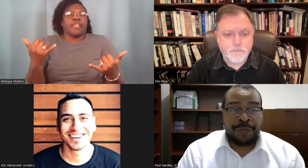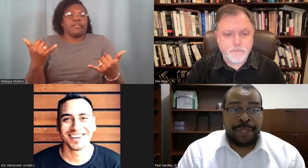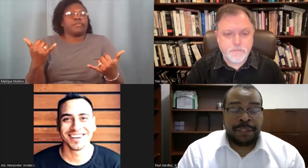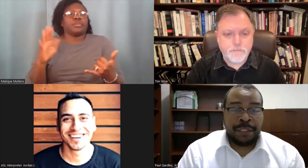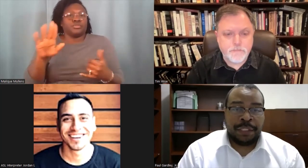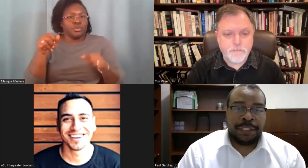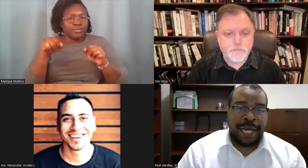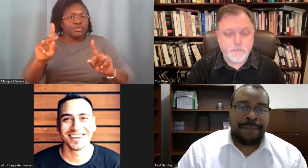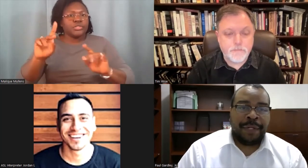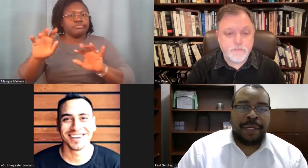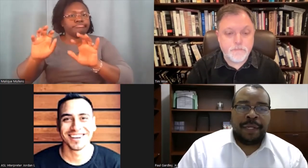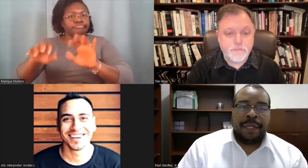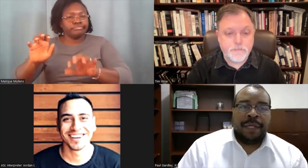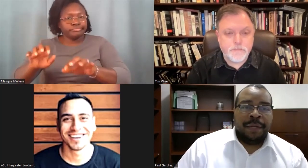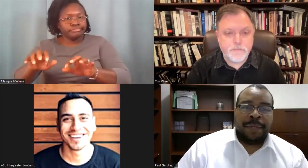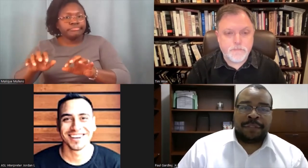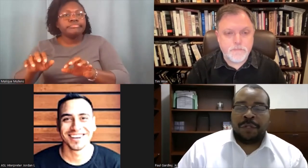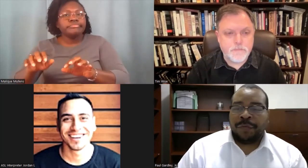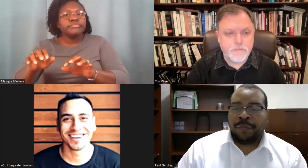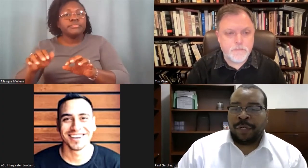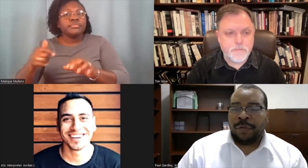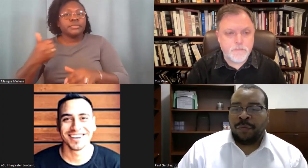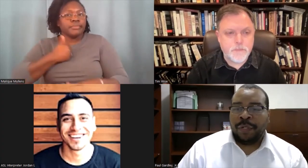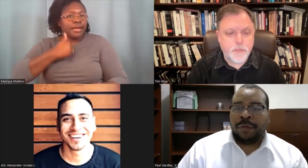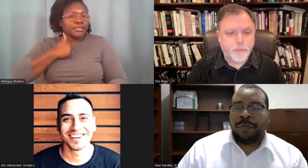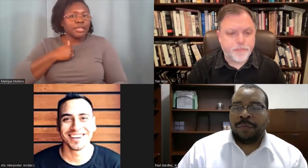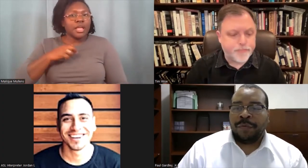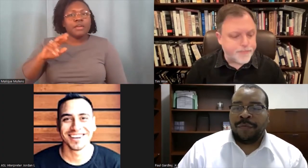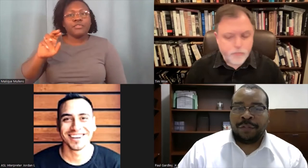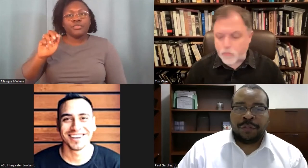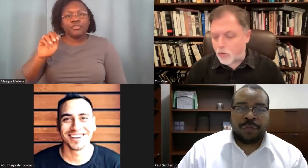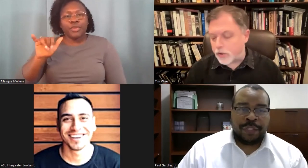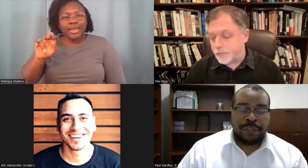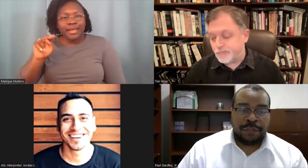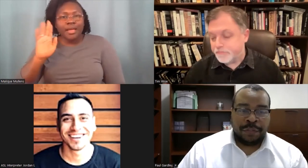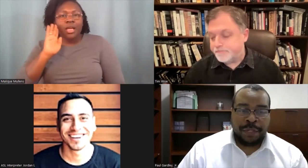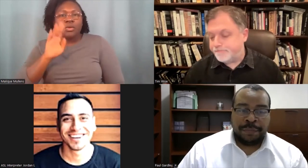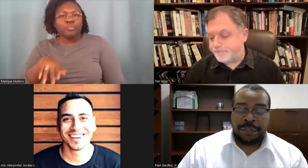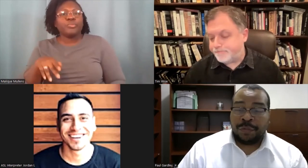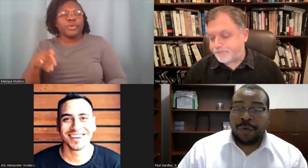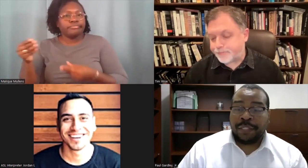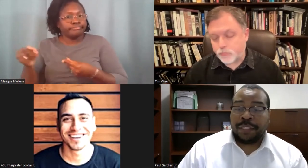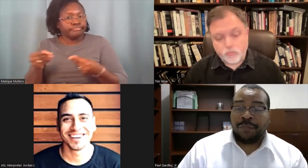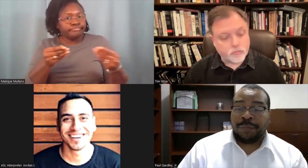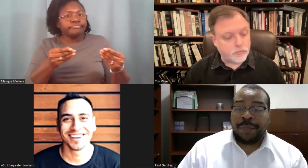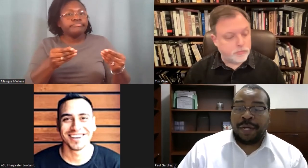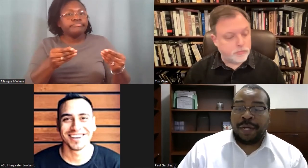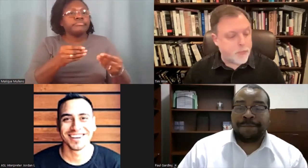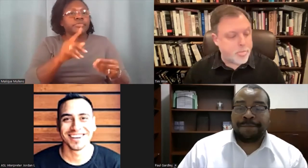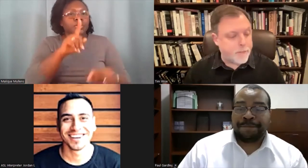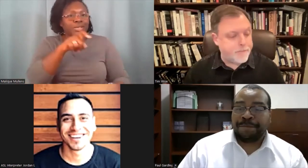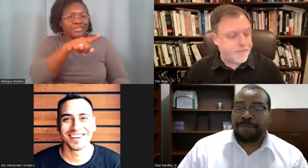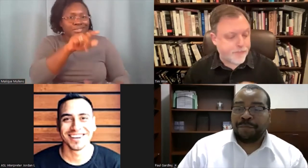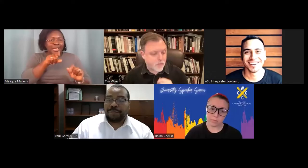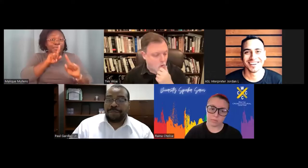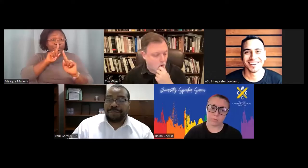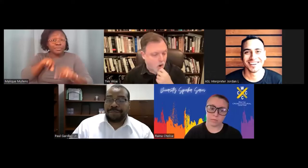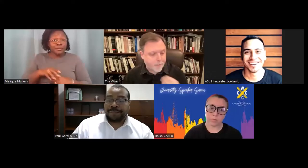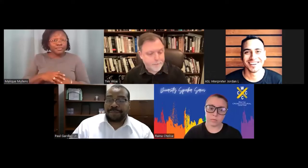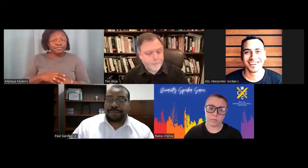that information in the chat, and myself and Raina will provide those questions so that Mr. Wise can respond.